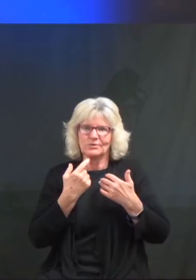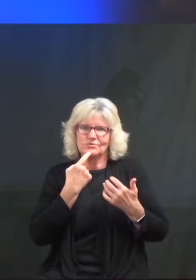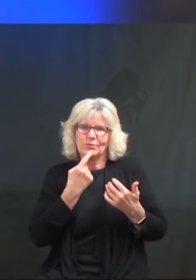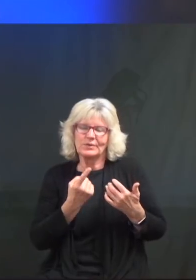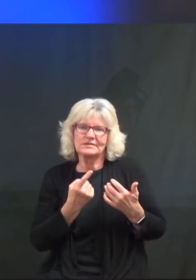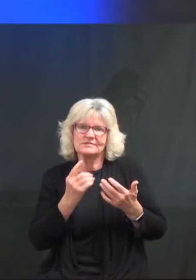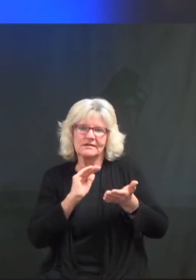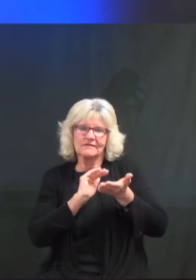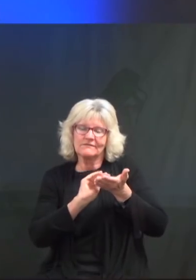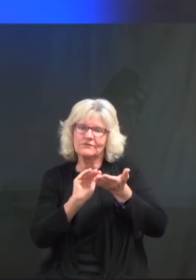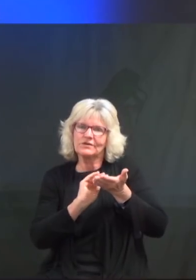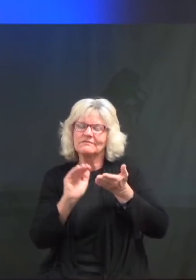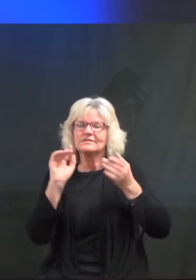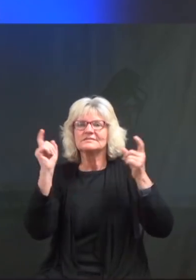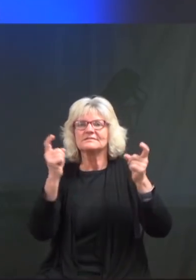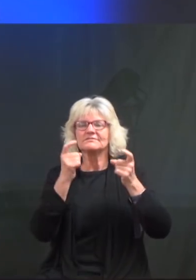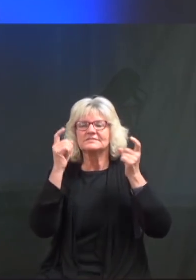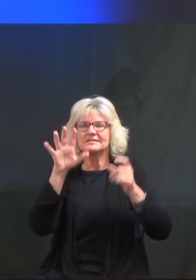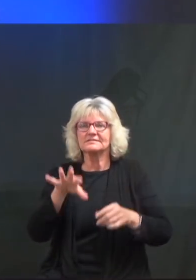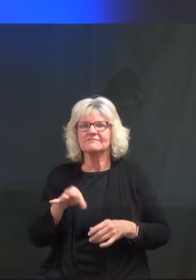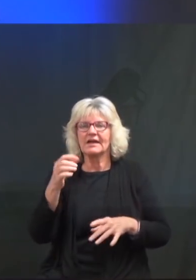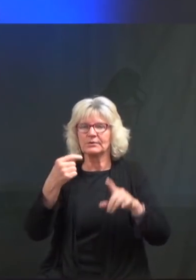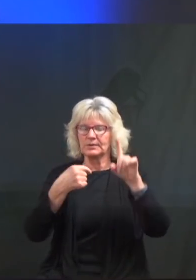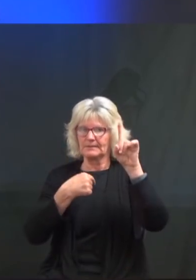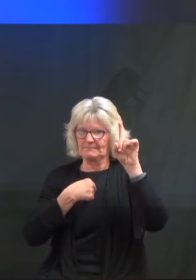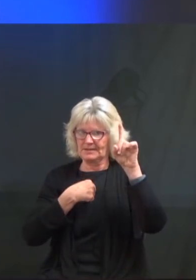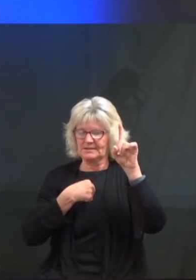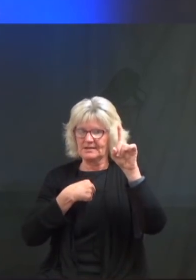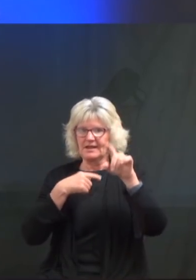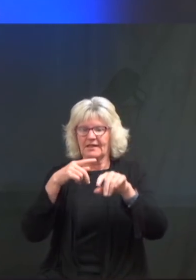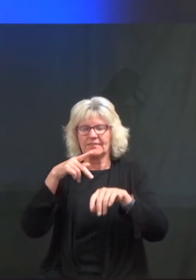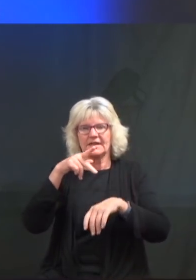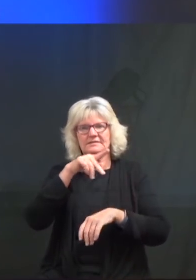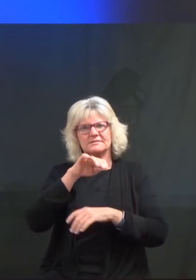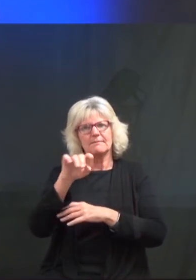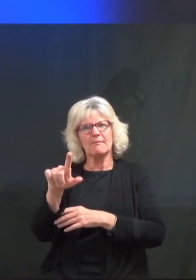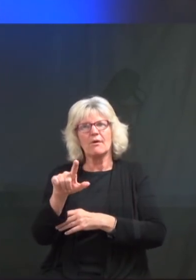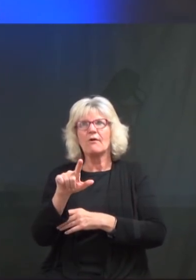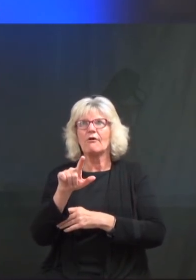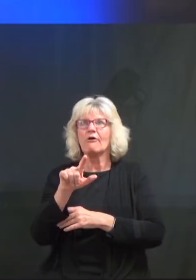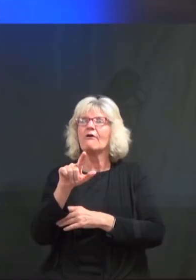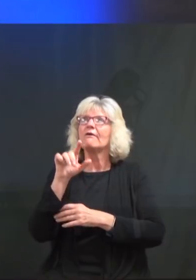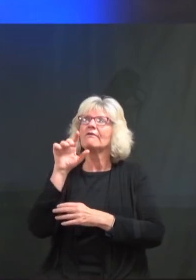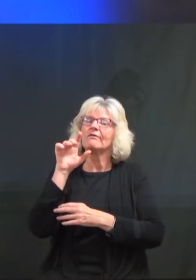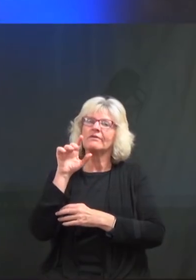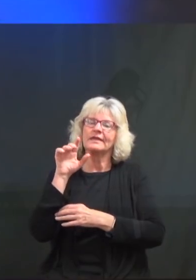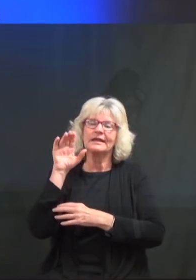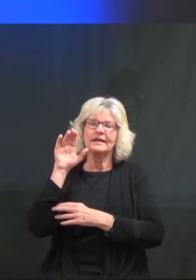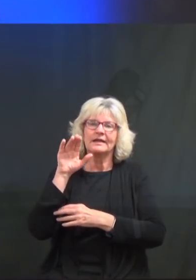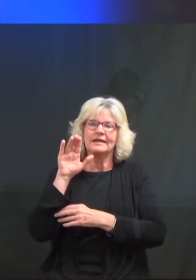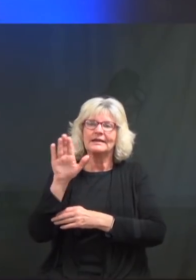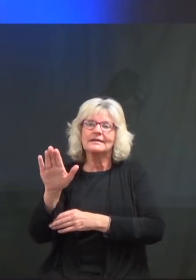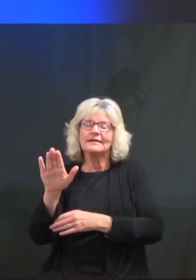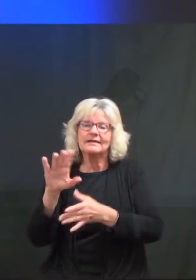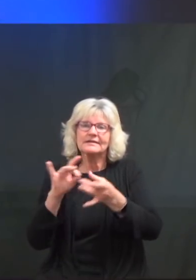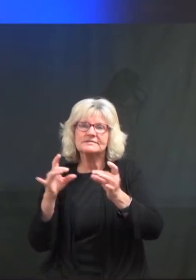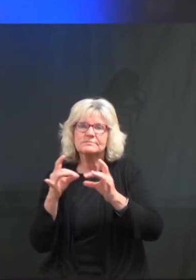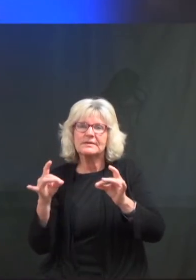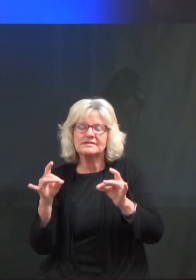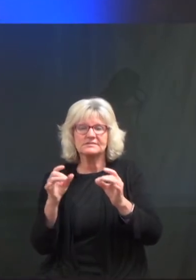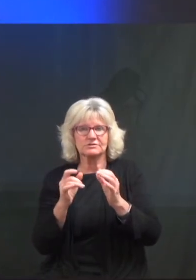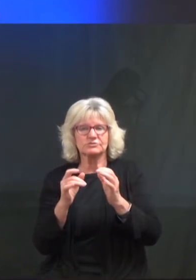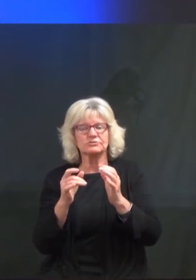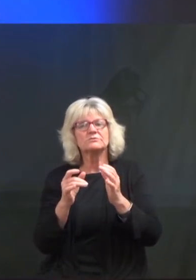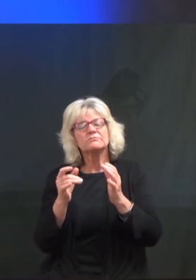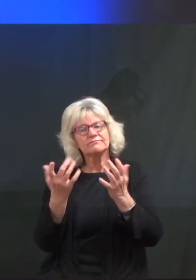again. Forgiveness of sins is found in me. That's Paul's message. That's your message and my message. That's what we need to tell